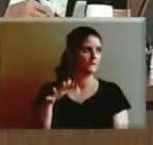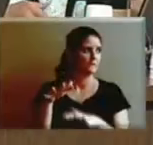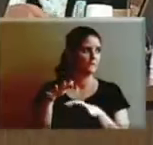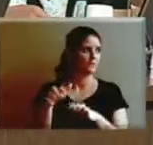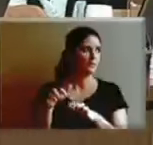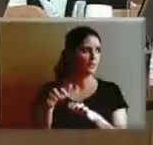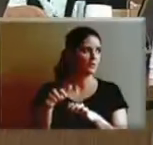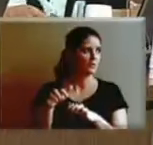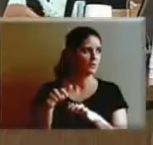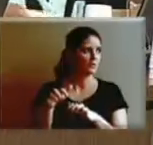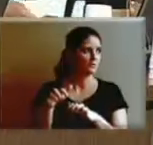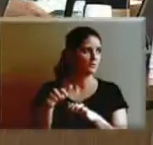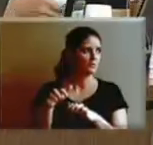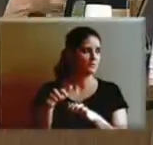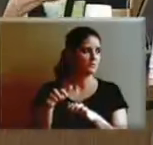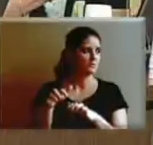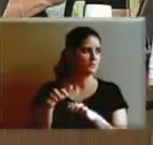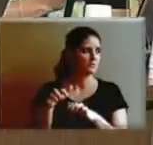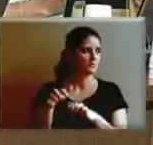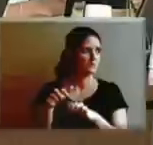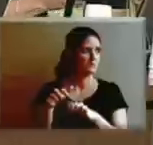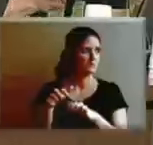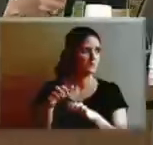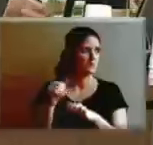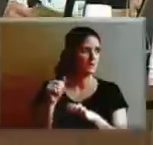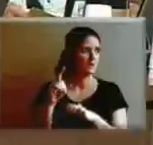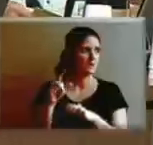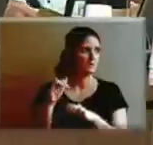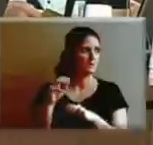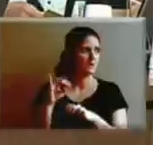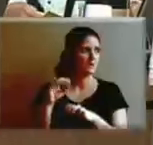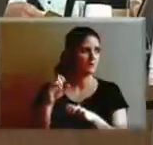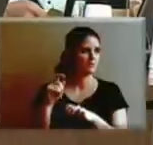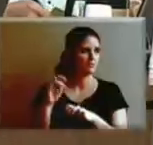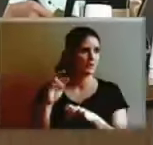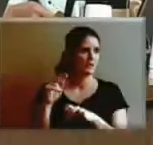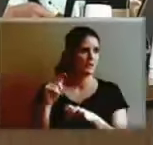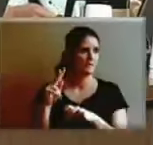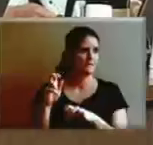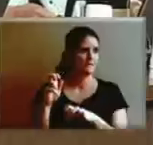In 12-13, no administrators got any increase.